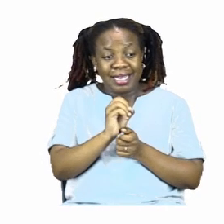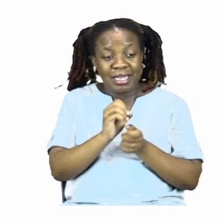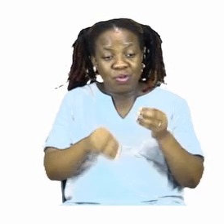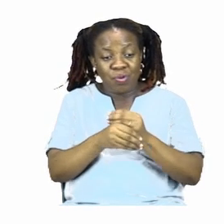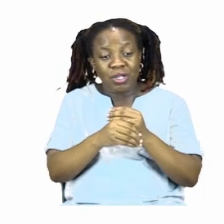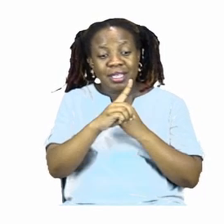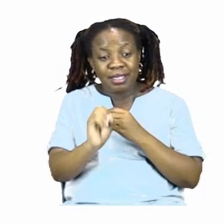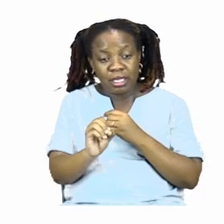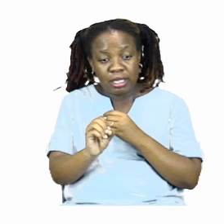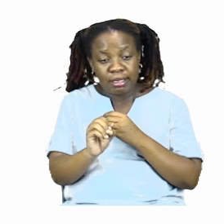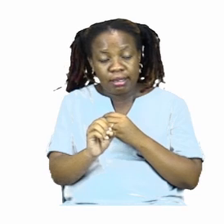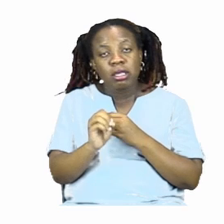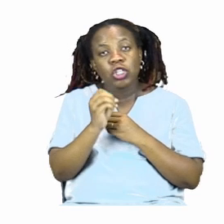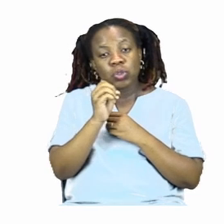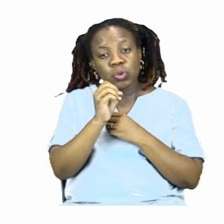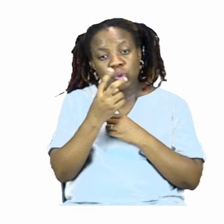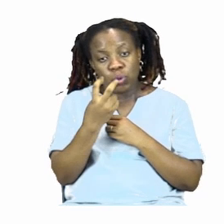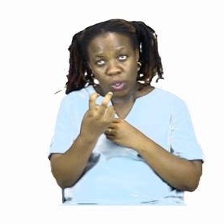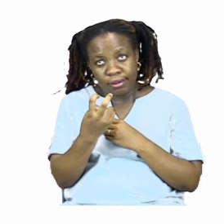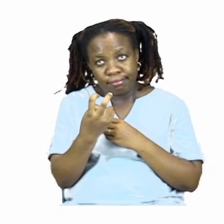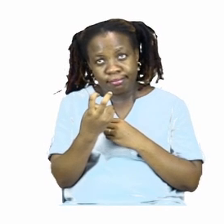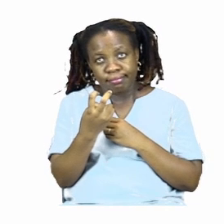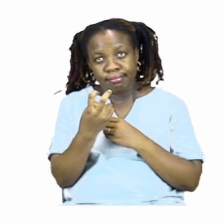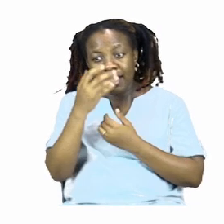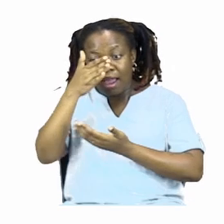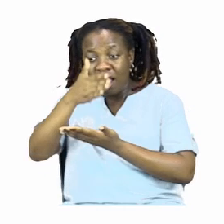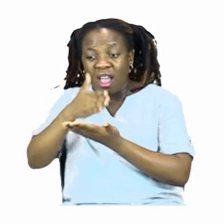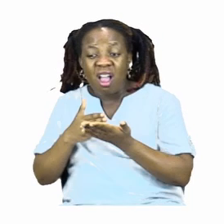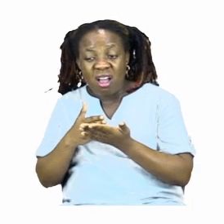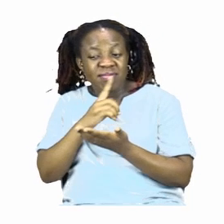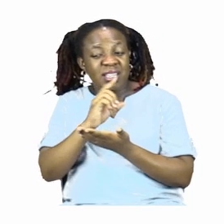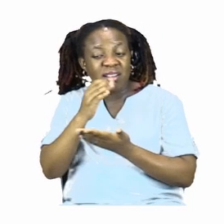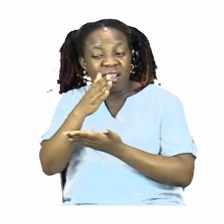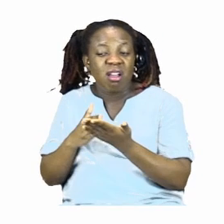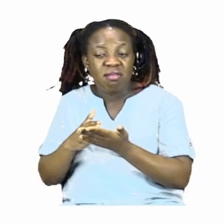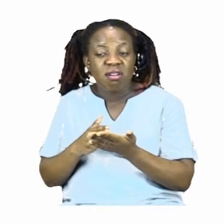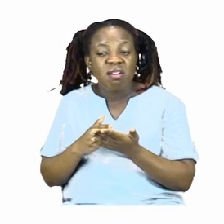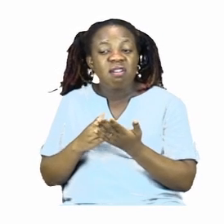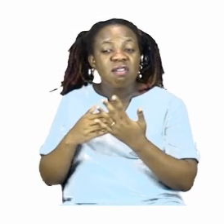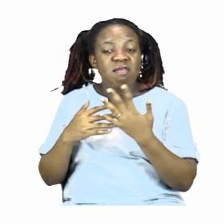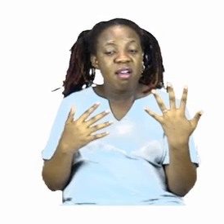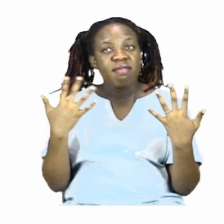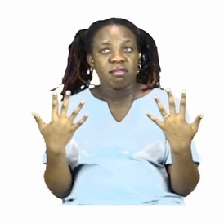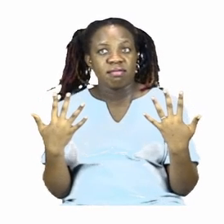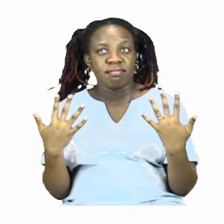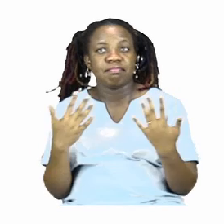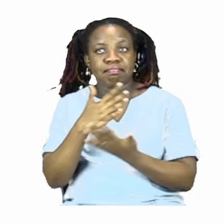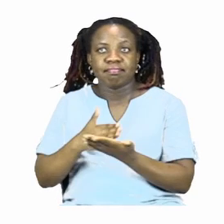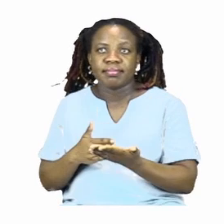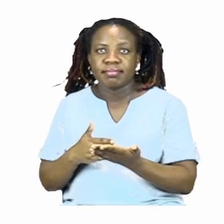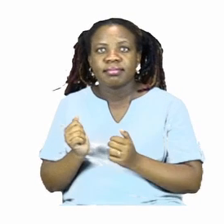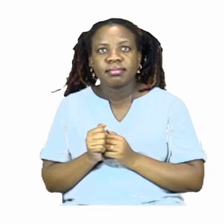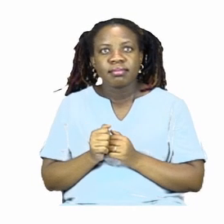we halve the number 10, we get 5. Okay, now you will see the second number is the